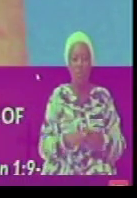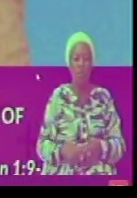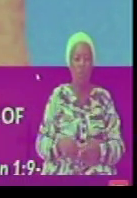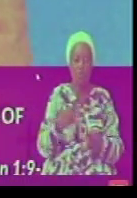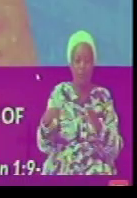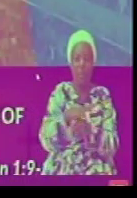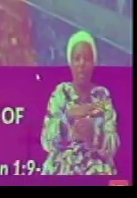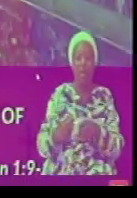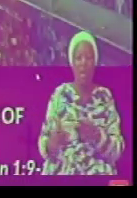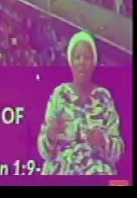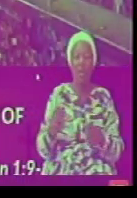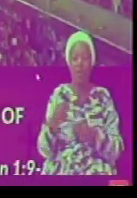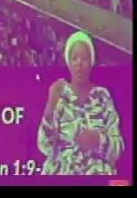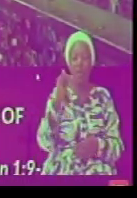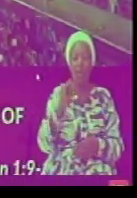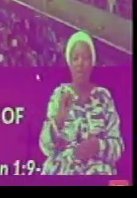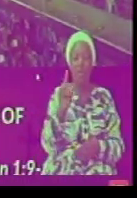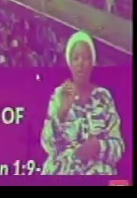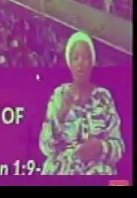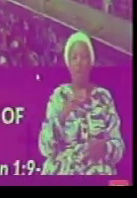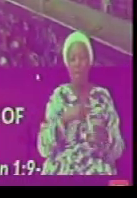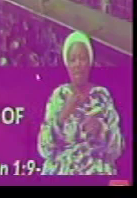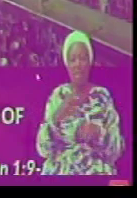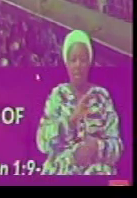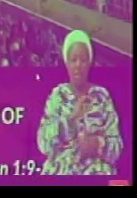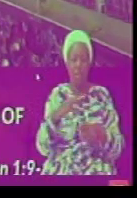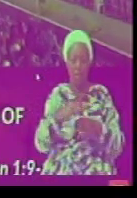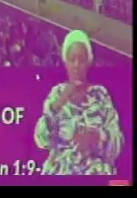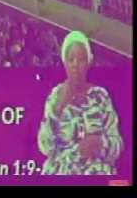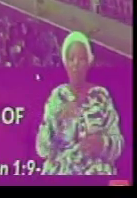Sea to compass the land of